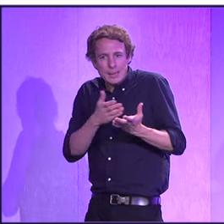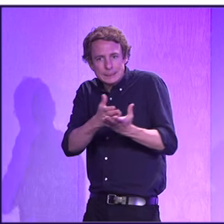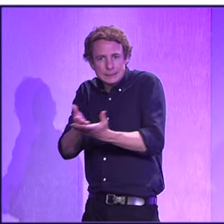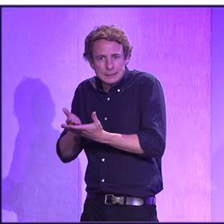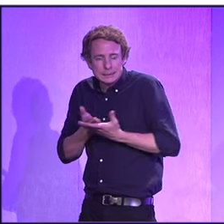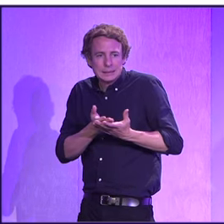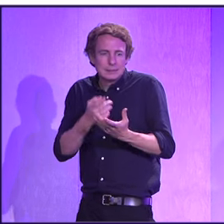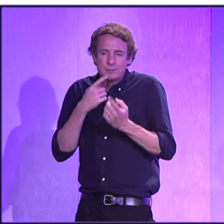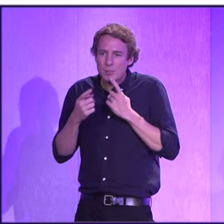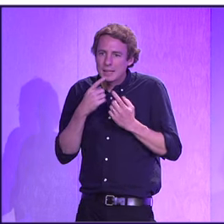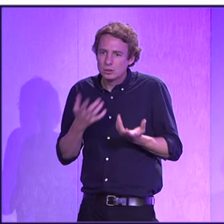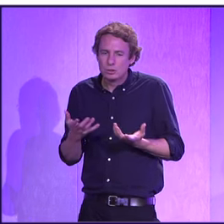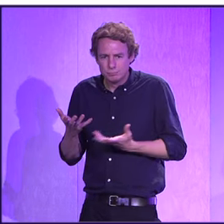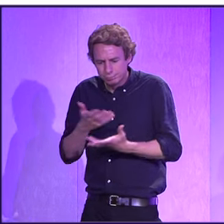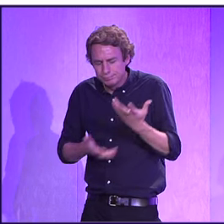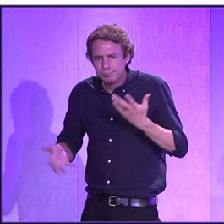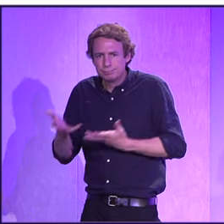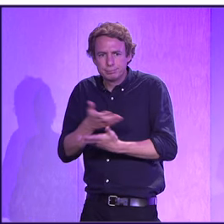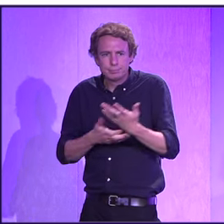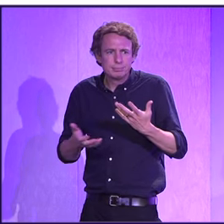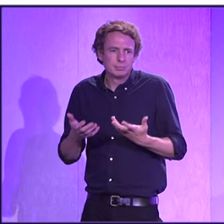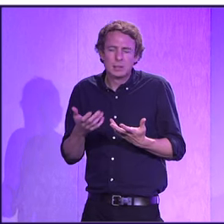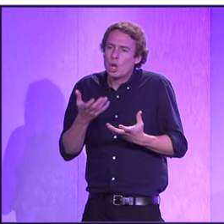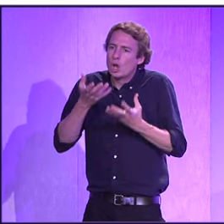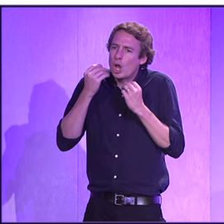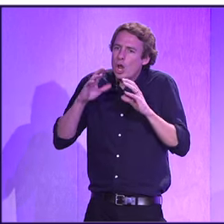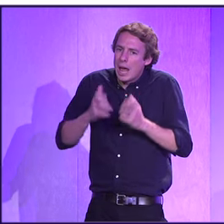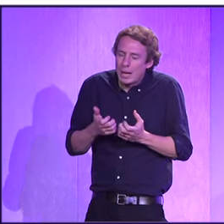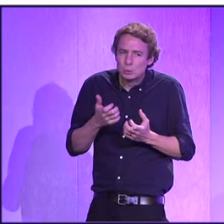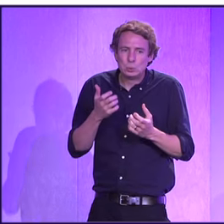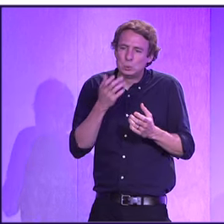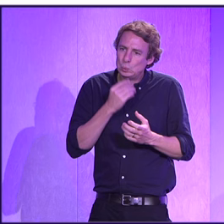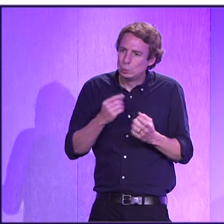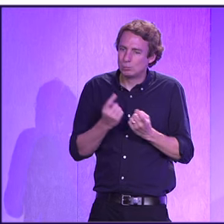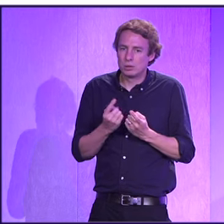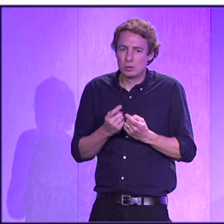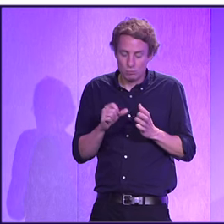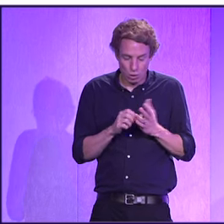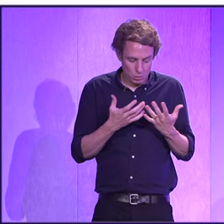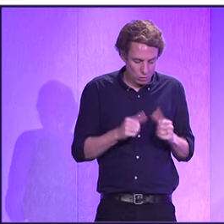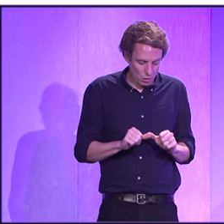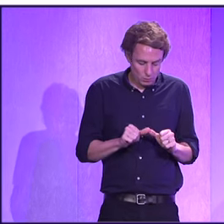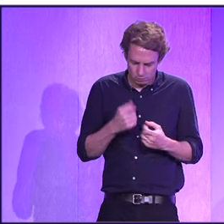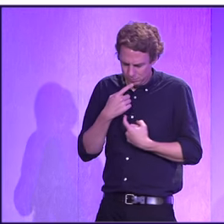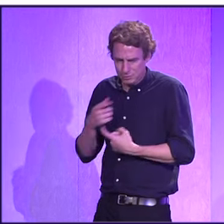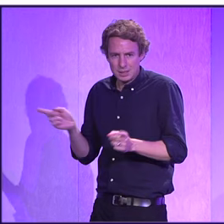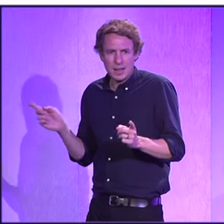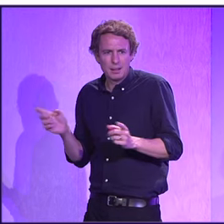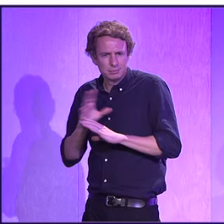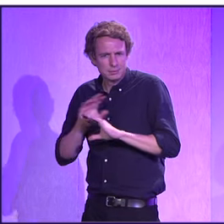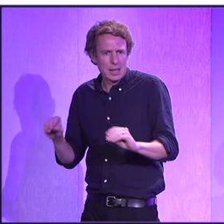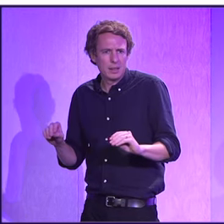knowledge, have these events internally, learn other people how to actually use a product. If you solve the problem, let